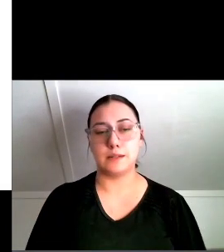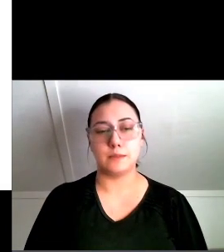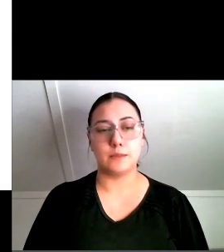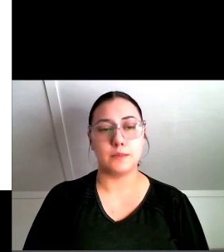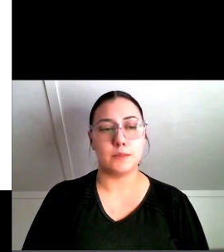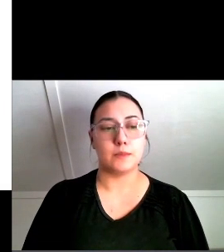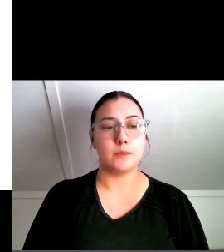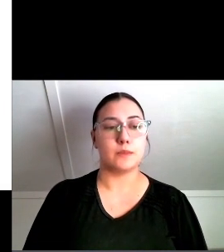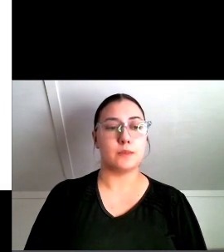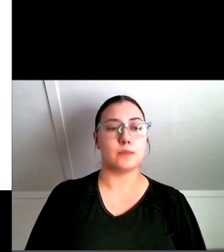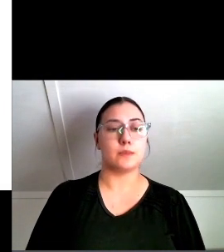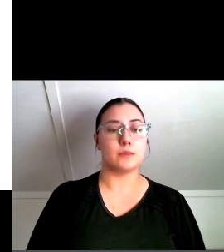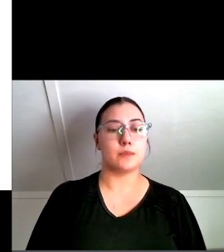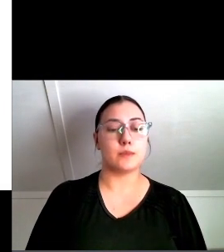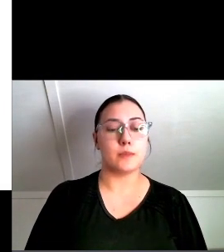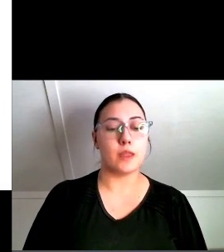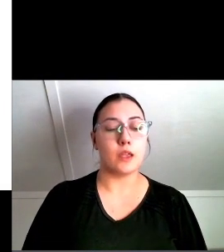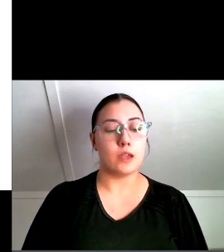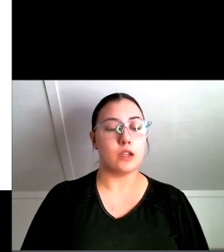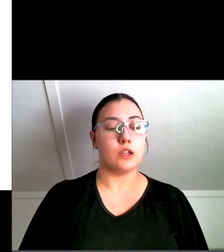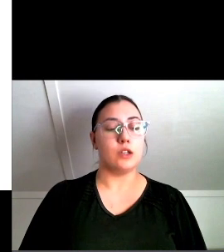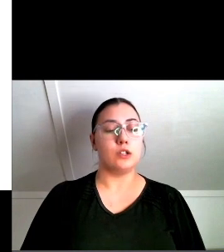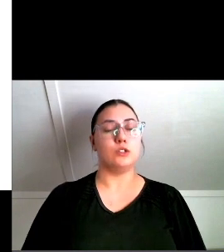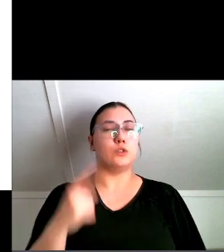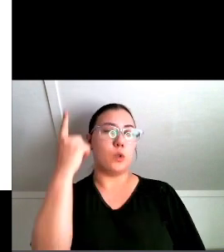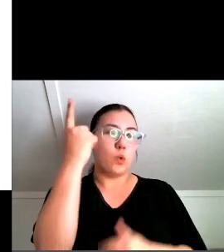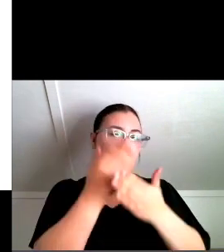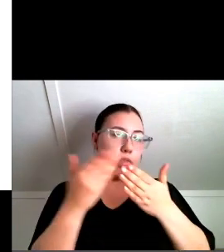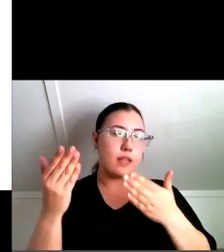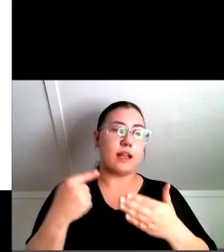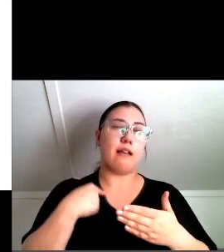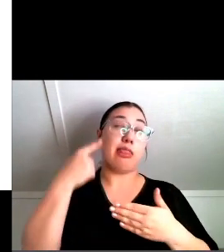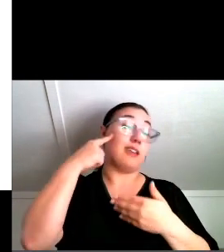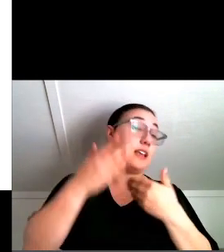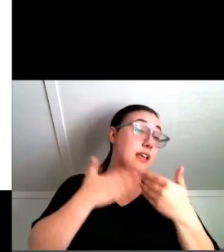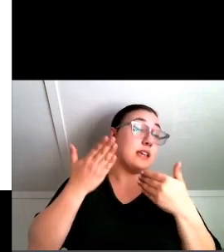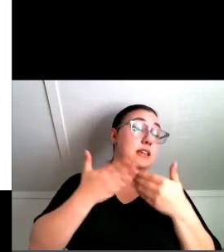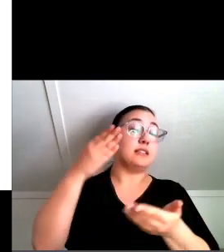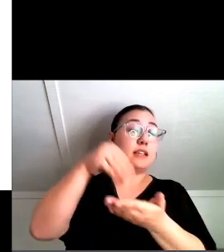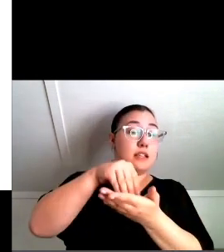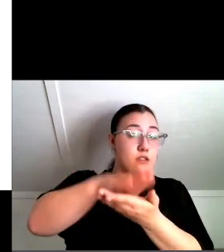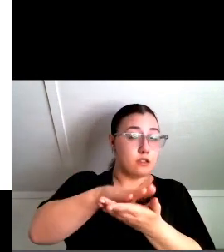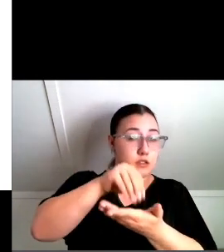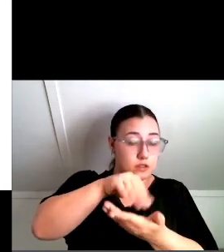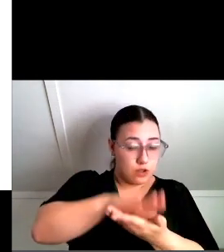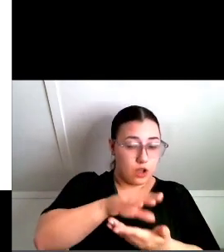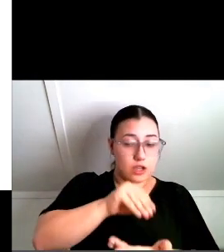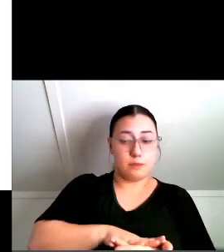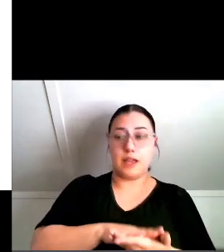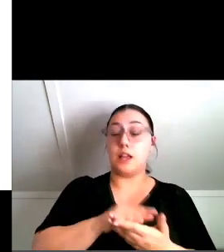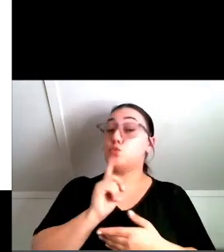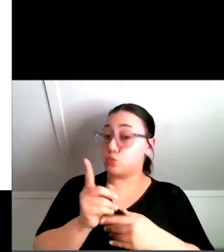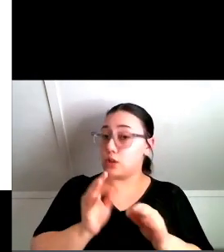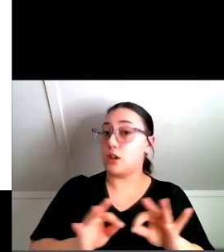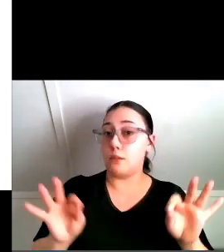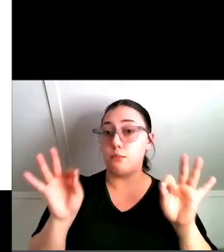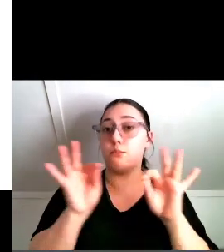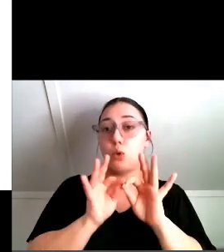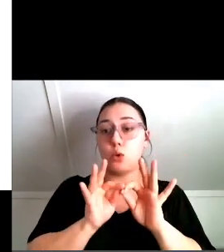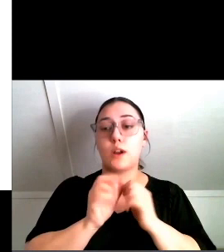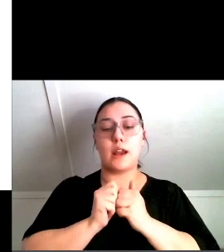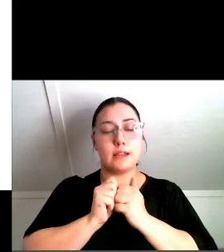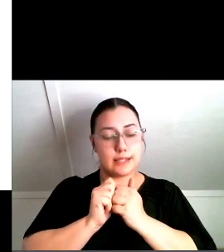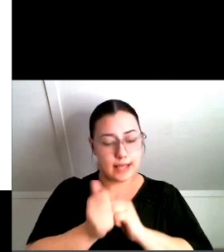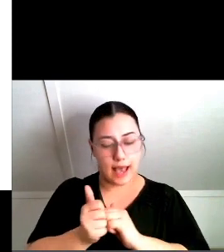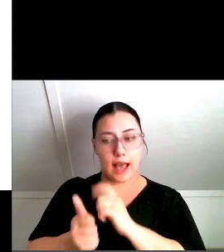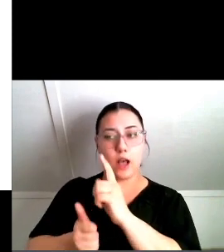So one of the things that I think is easy to document and that becomes a crucial part of this is the way that his experience